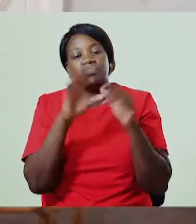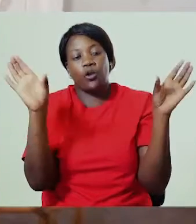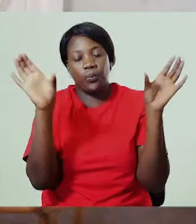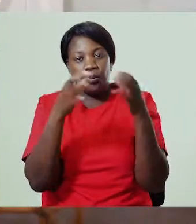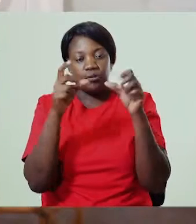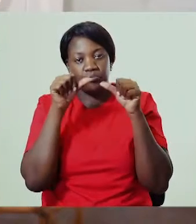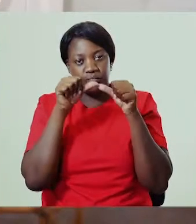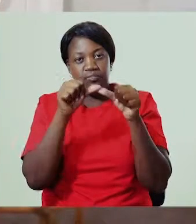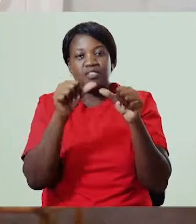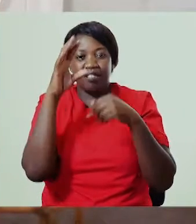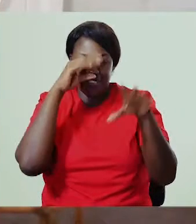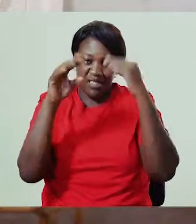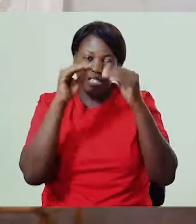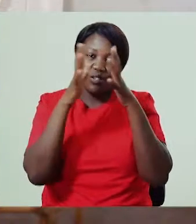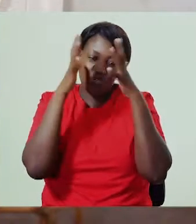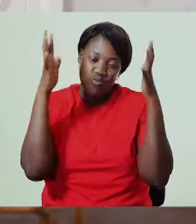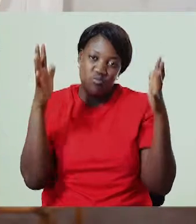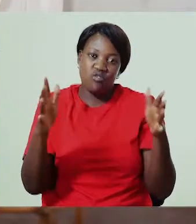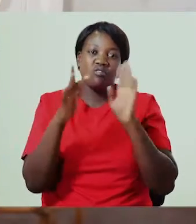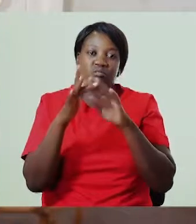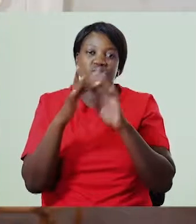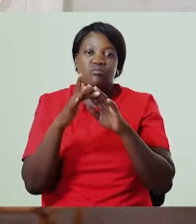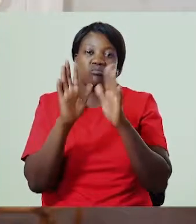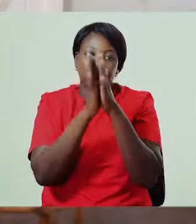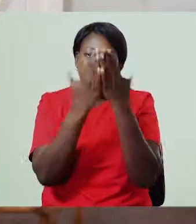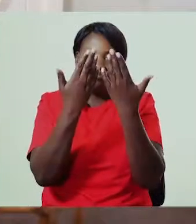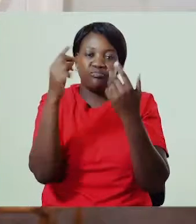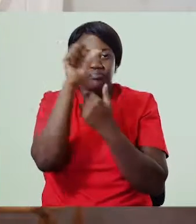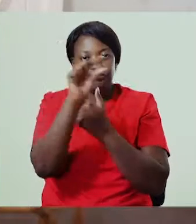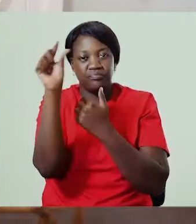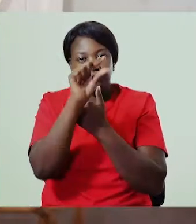class as they learn more about literary terms.